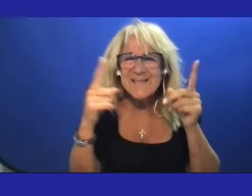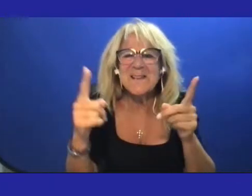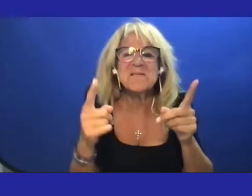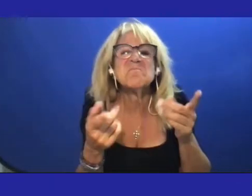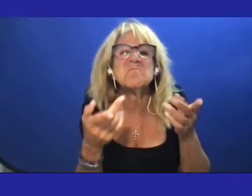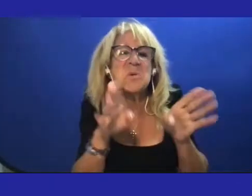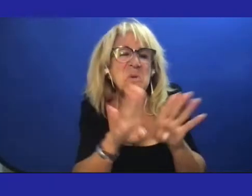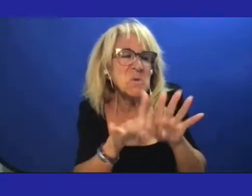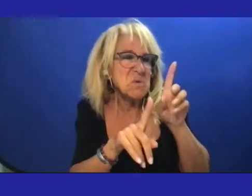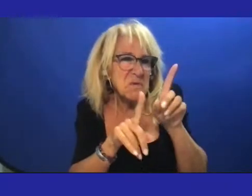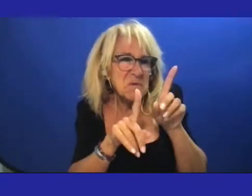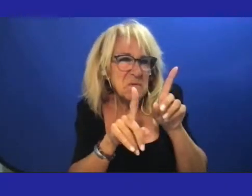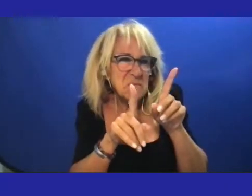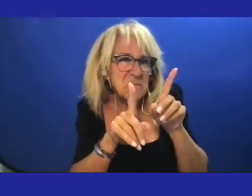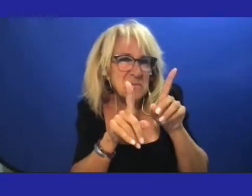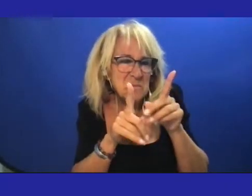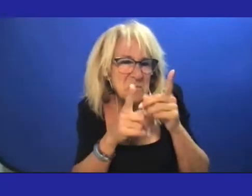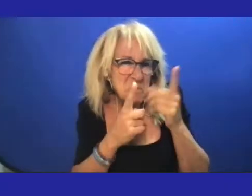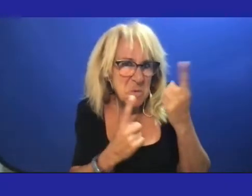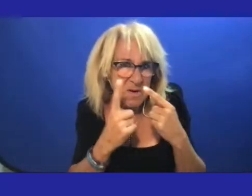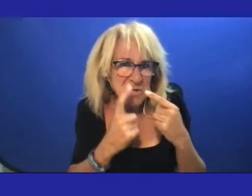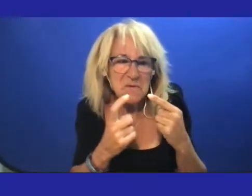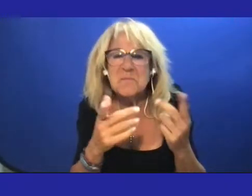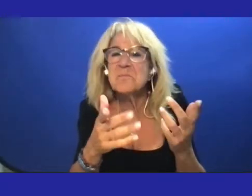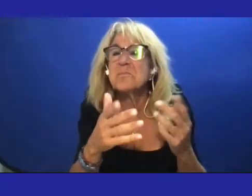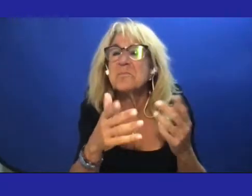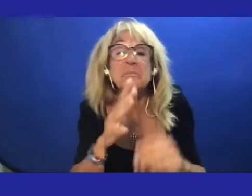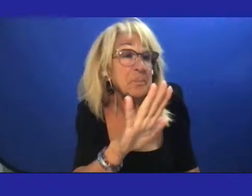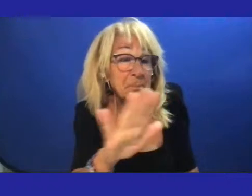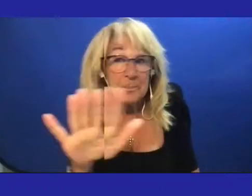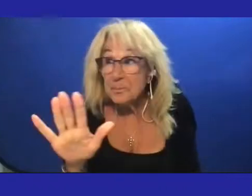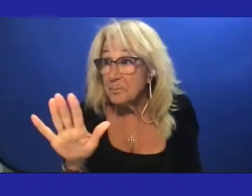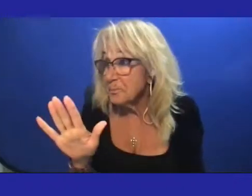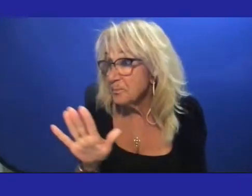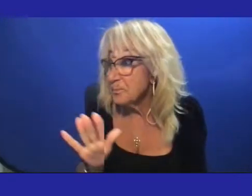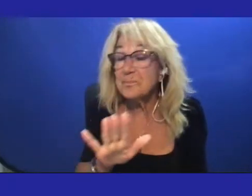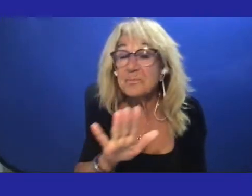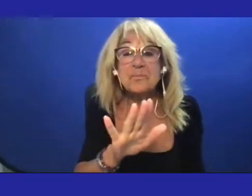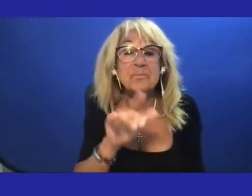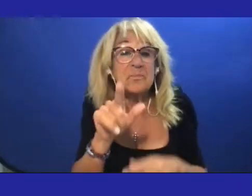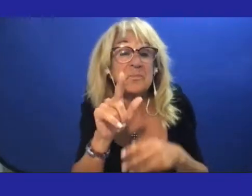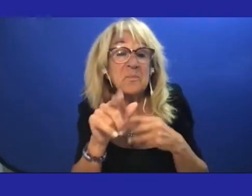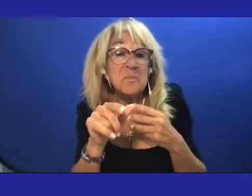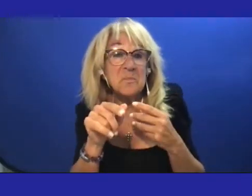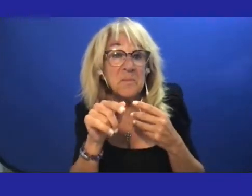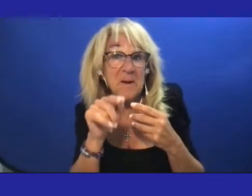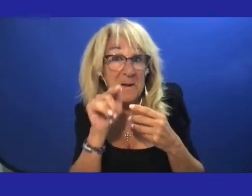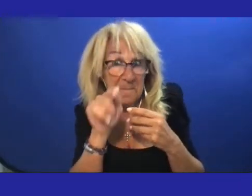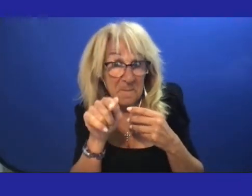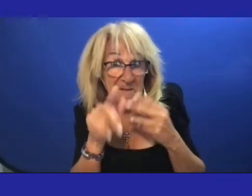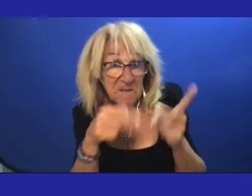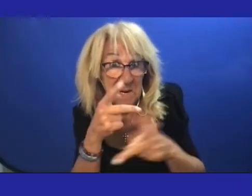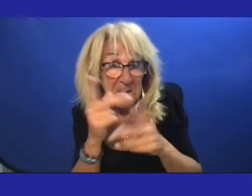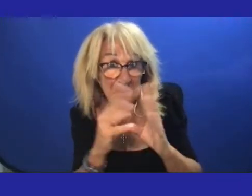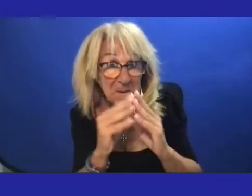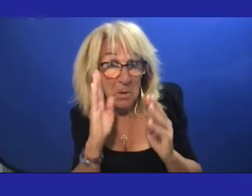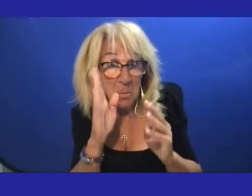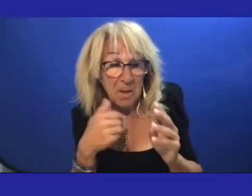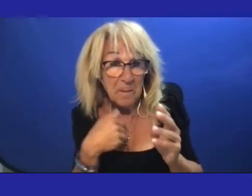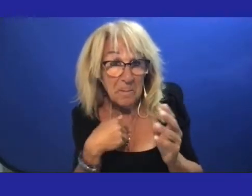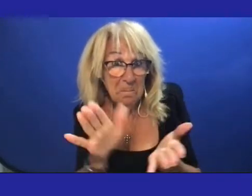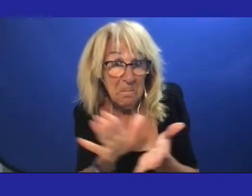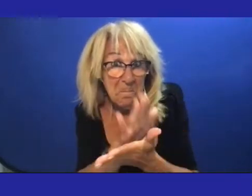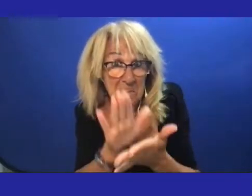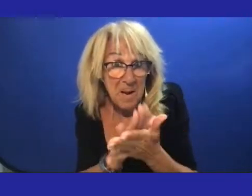Questions? So at these kind of meetings, will we be paperless? We will work with